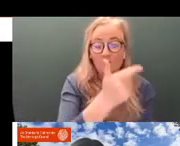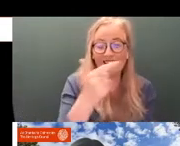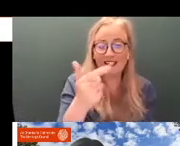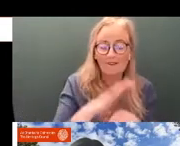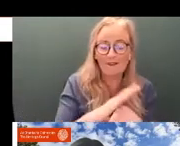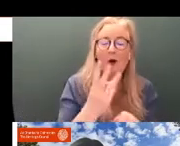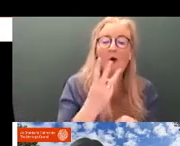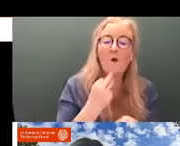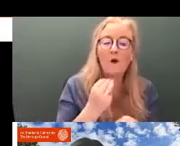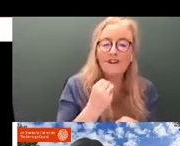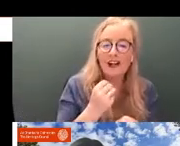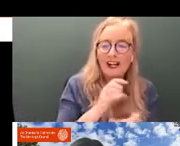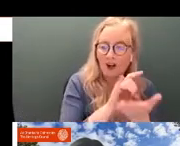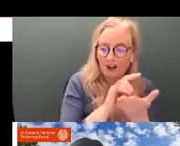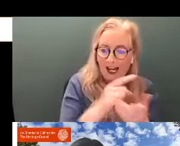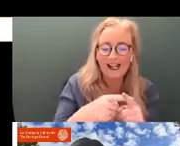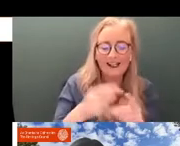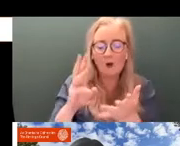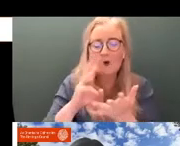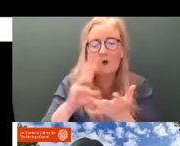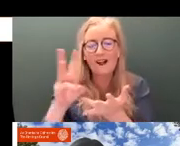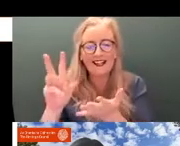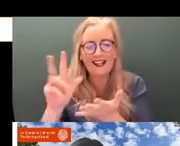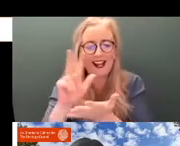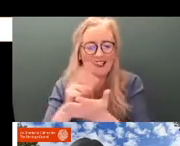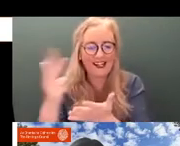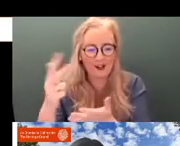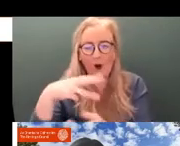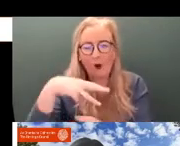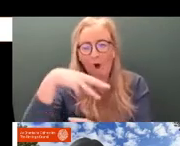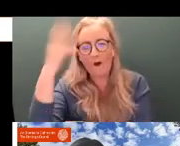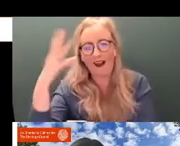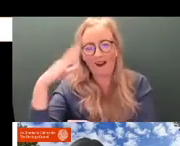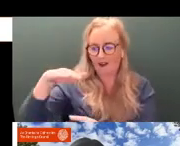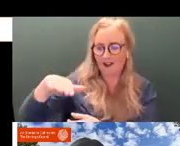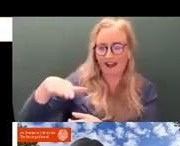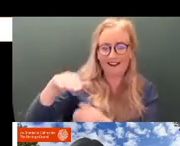Heritage Day and Wednesday, the 18th will be Wild Child Day.